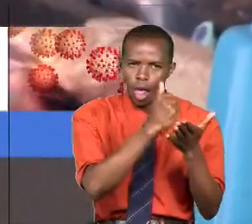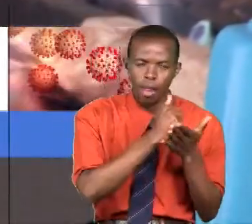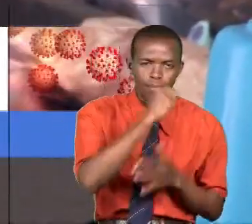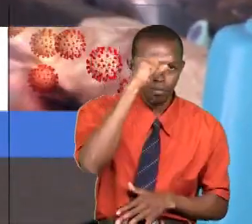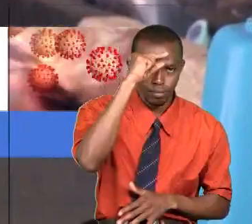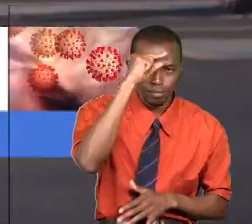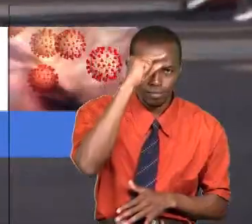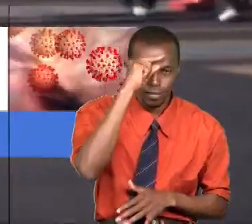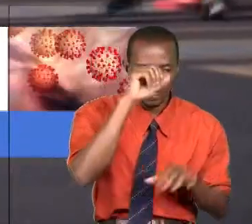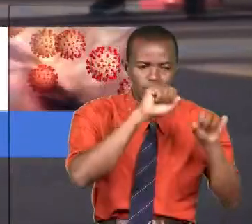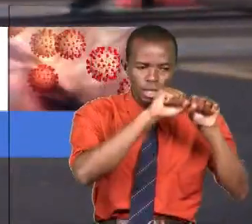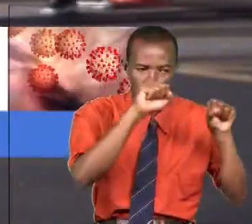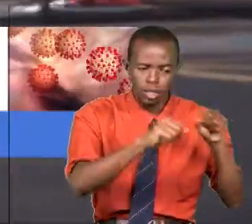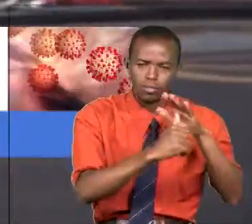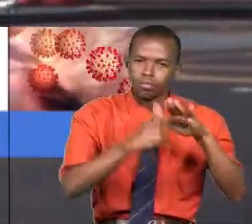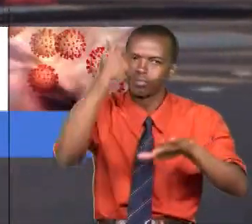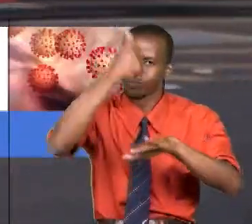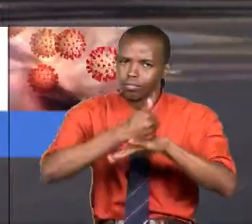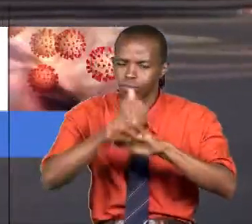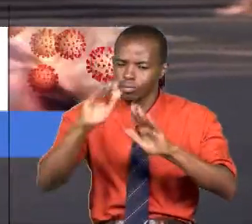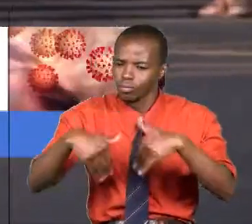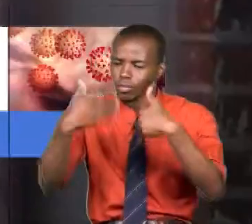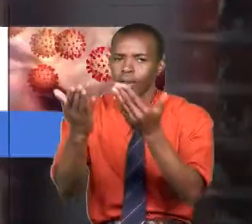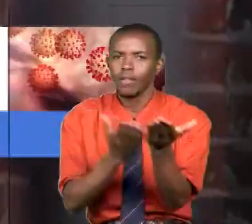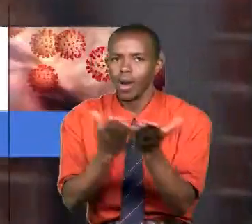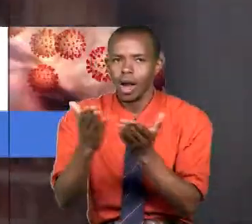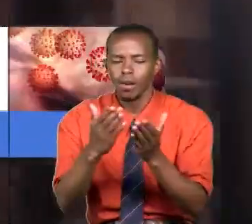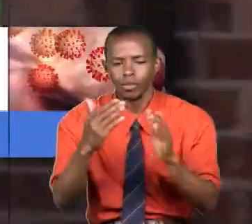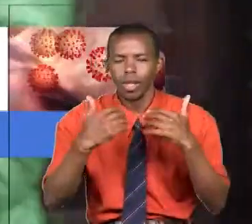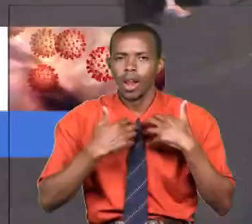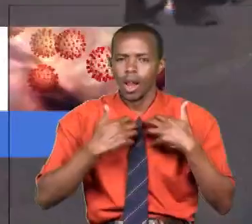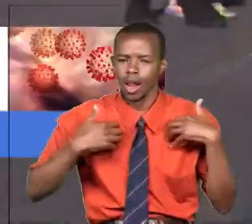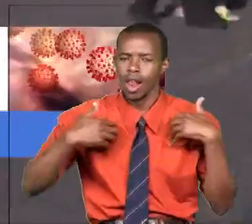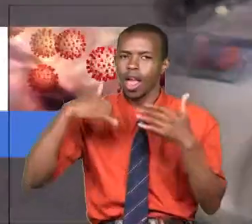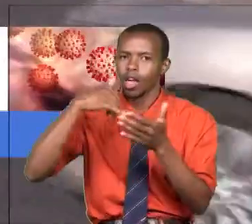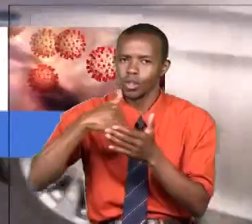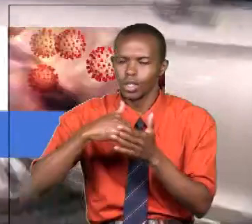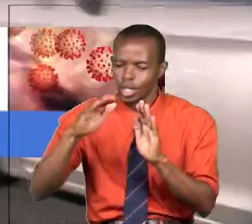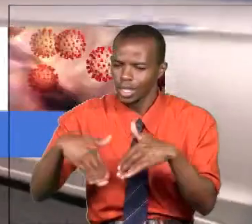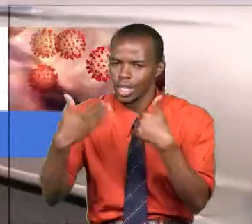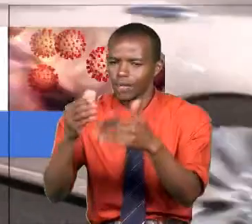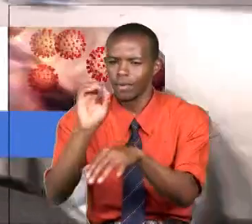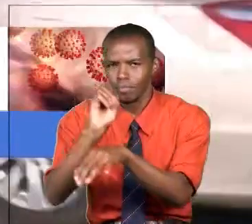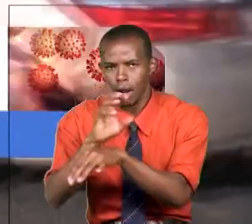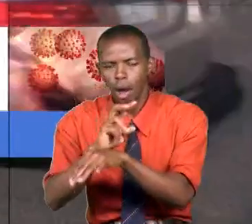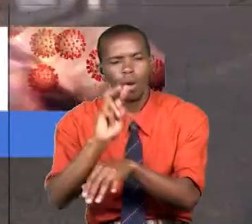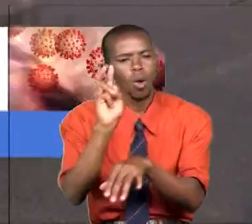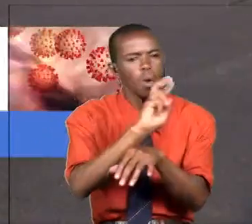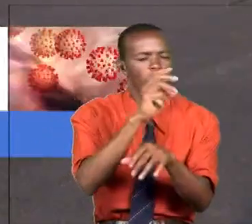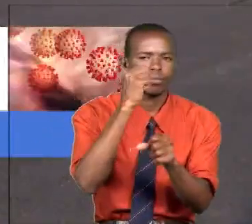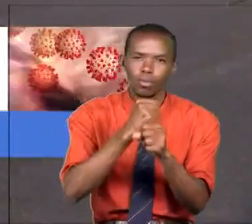a system has been established to provide a range of services to refugees, including offering advice on looking for